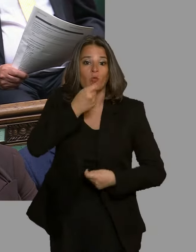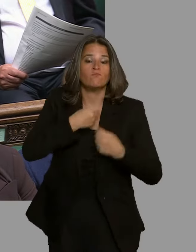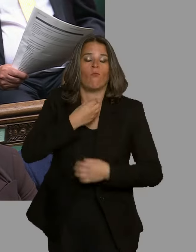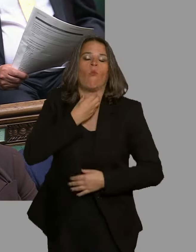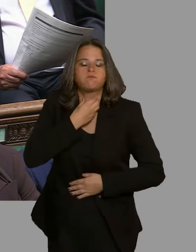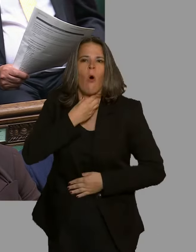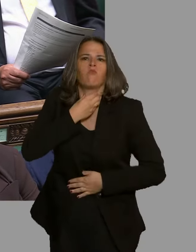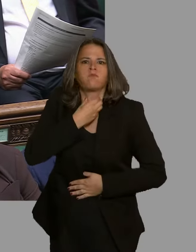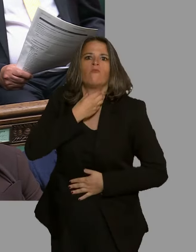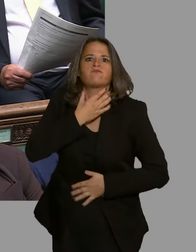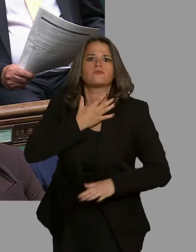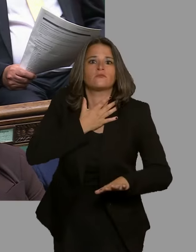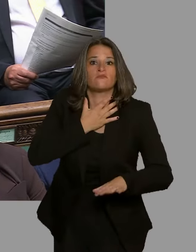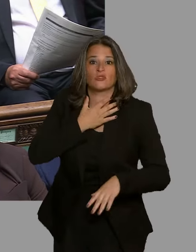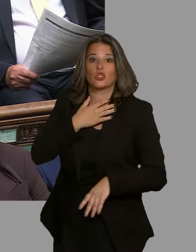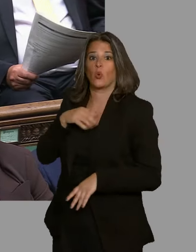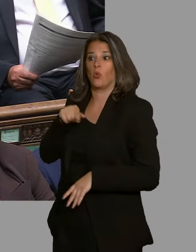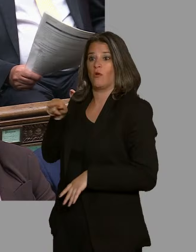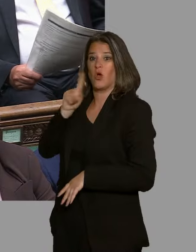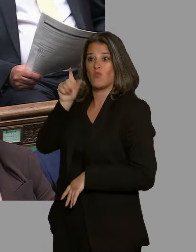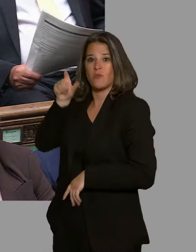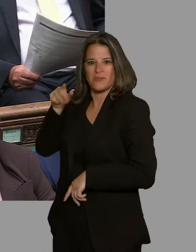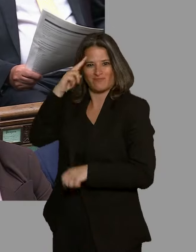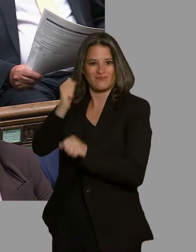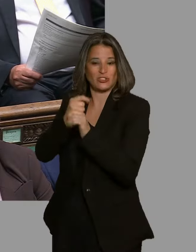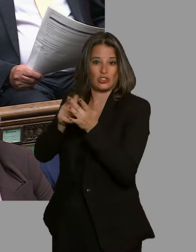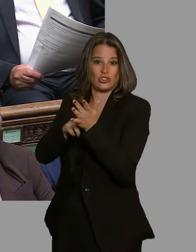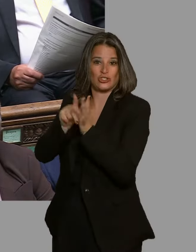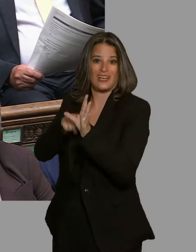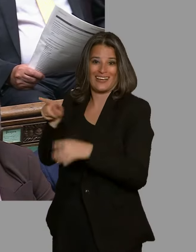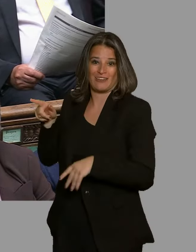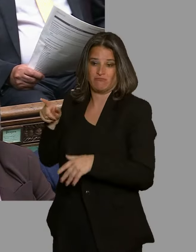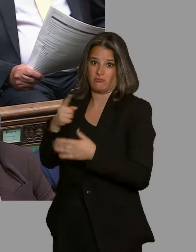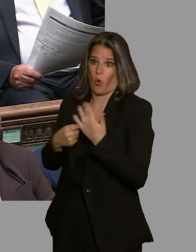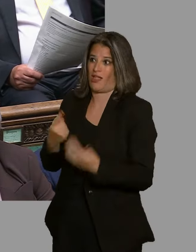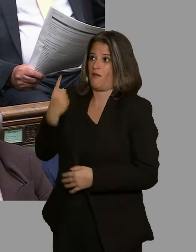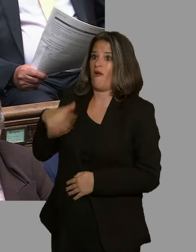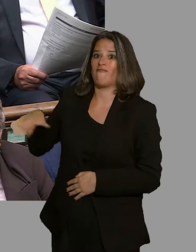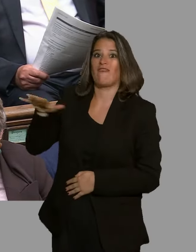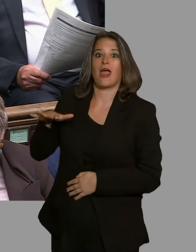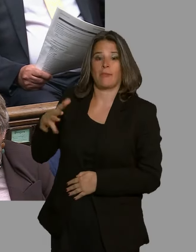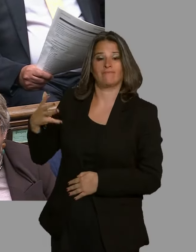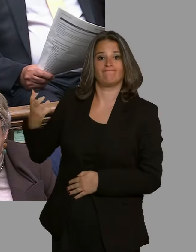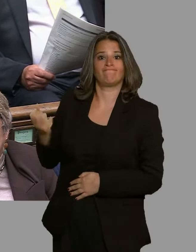she's calculated that under the government's cuts, her family will lose